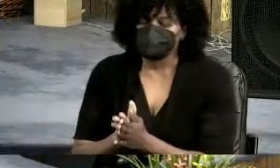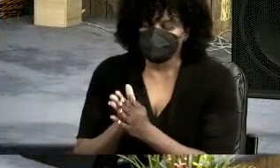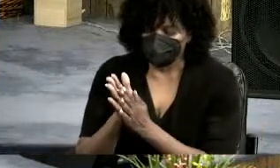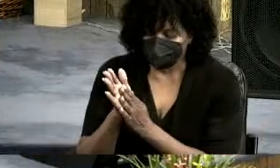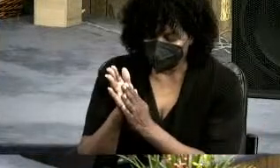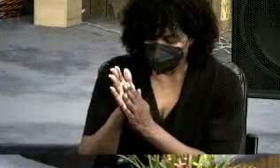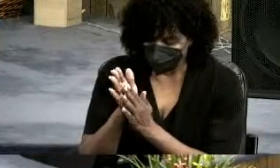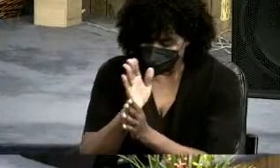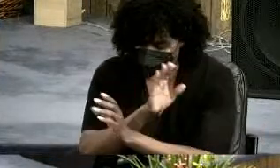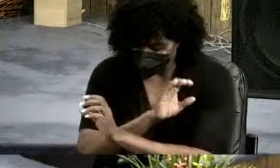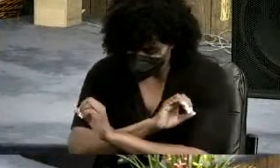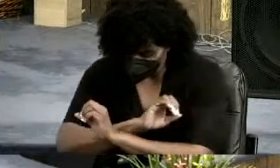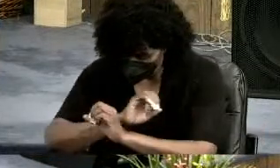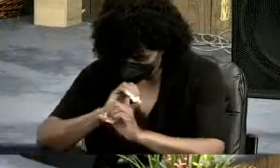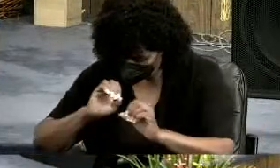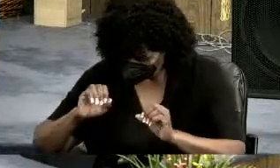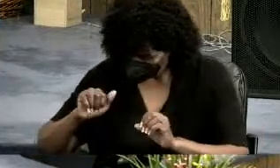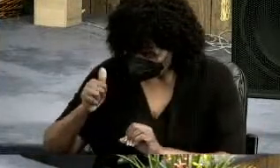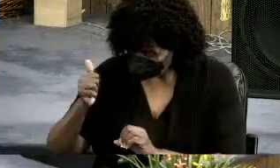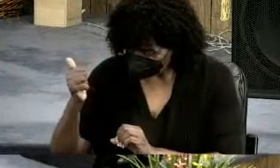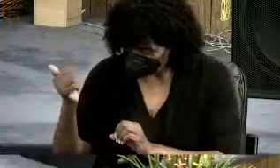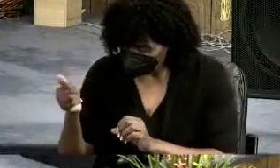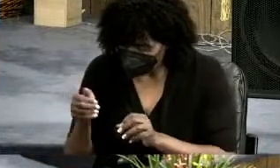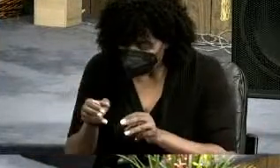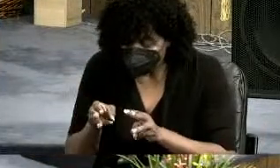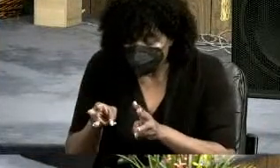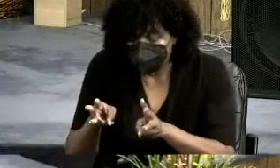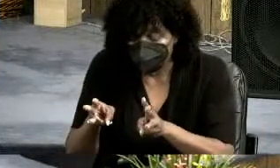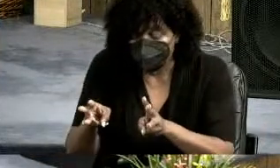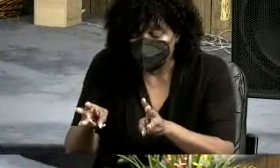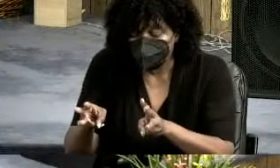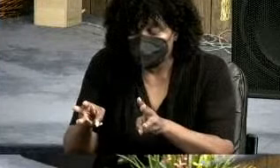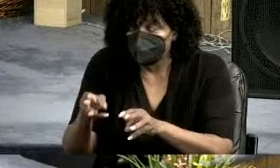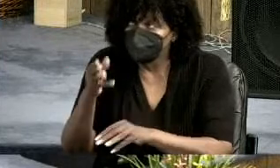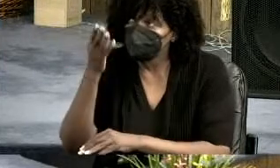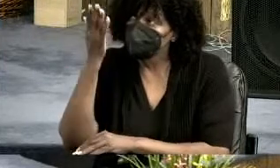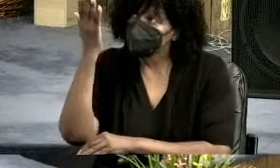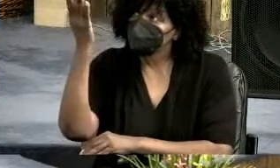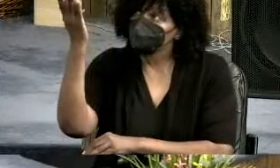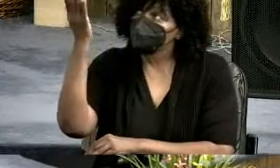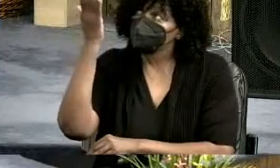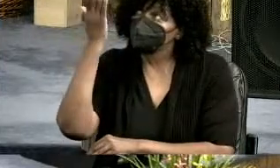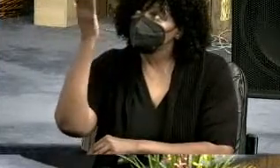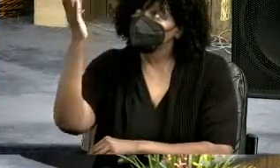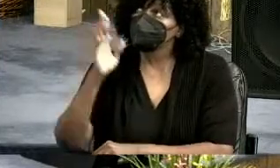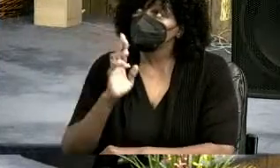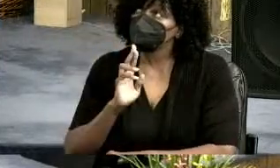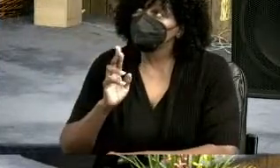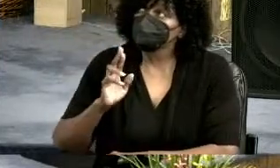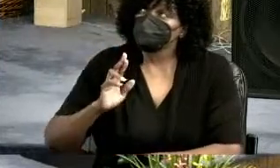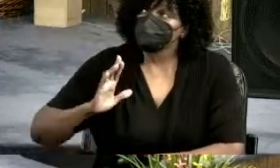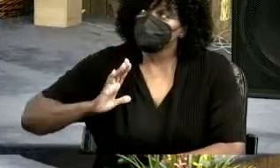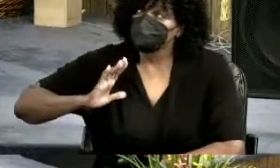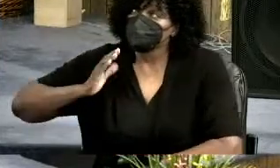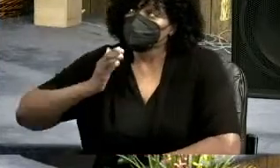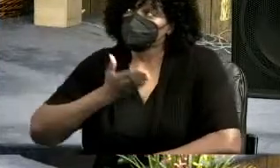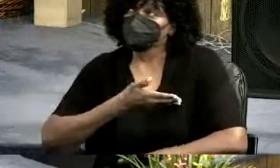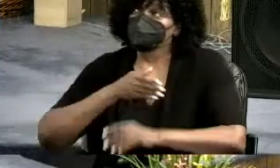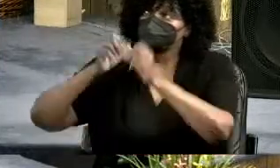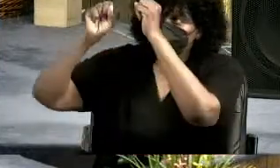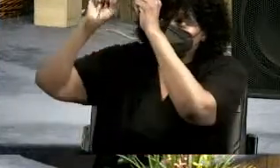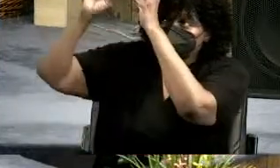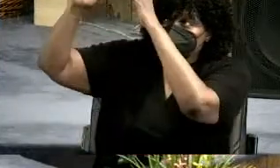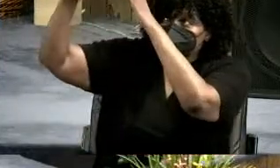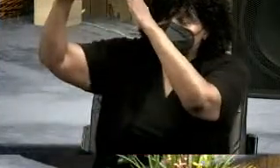And there's no other way because there's nobody like you. You are our Father. You are the life giver. And so, Lord,